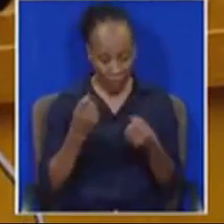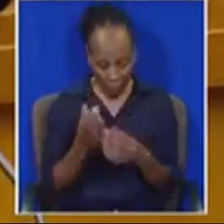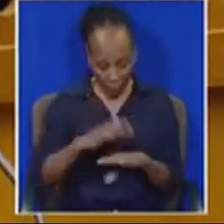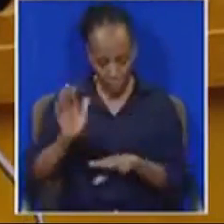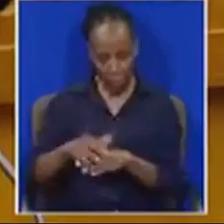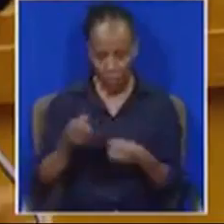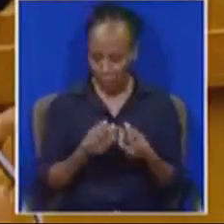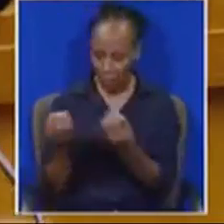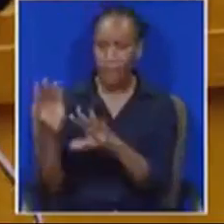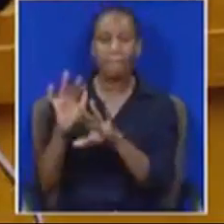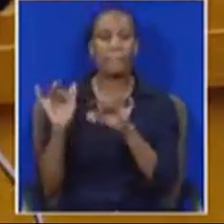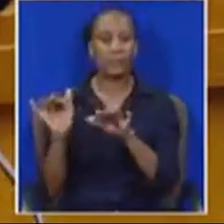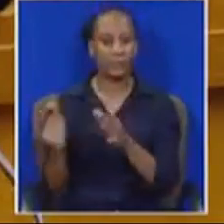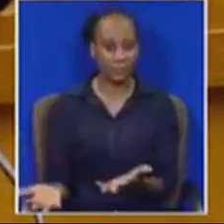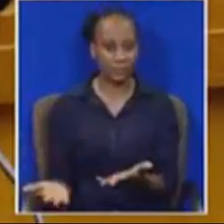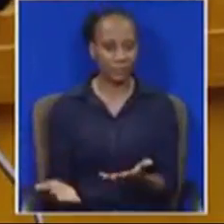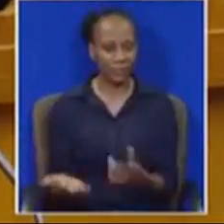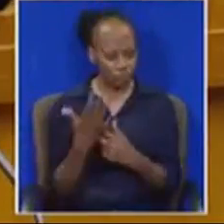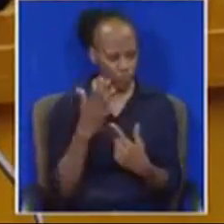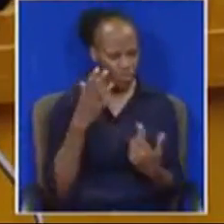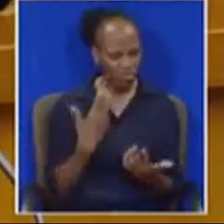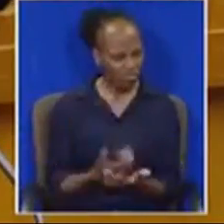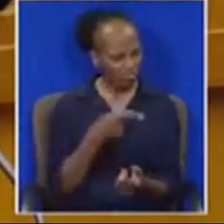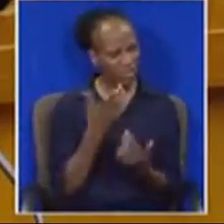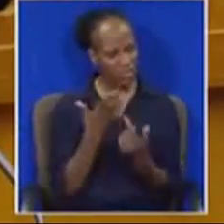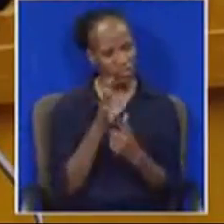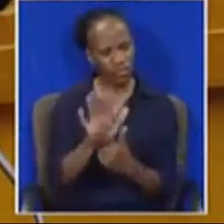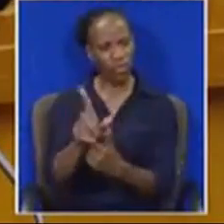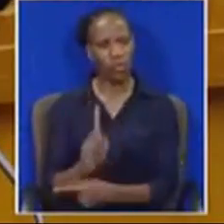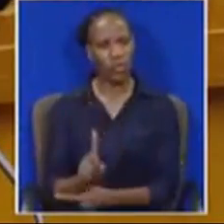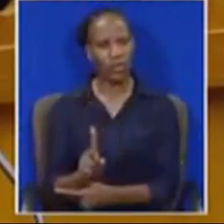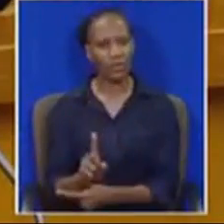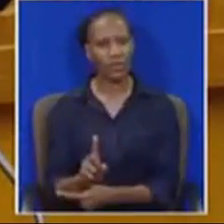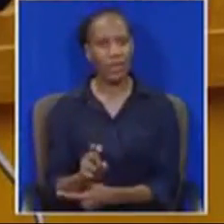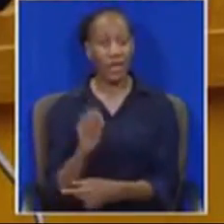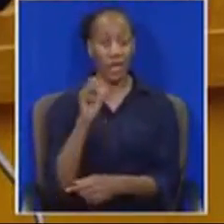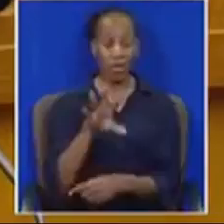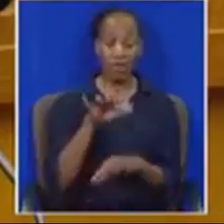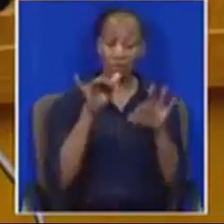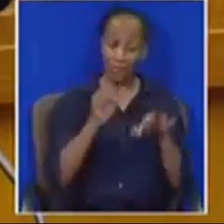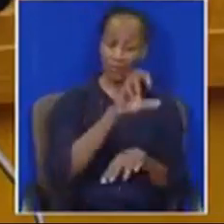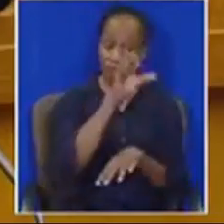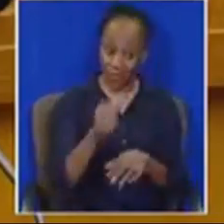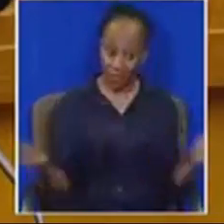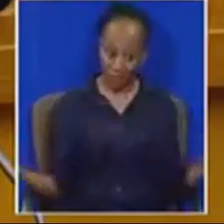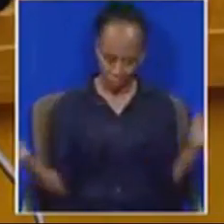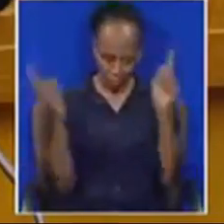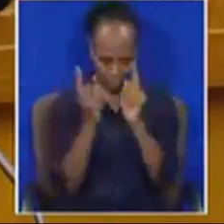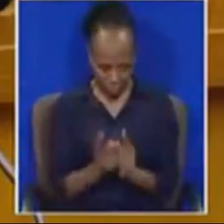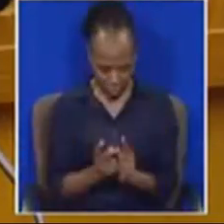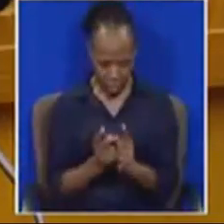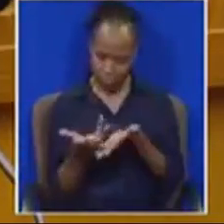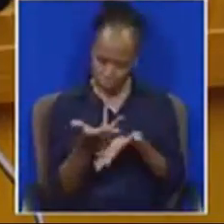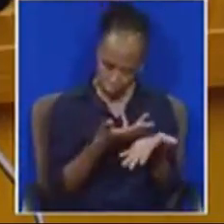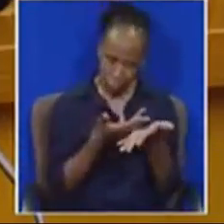stands as another example of what is possible when South Africans engage in